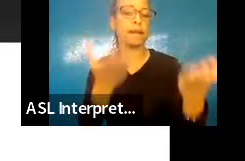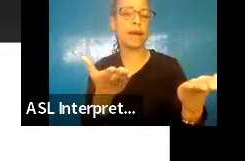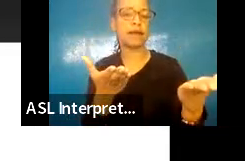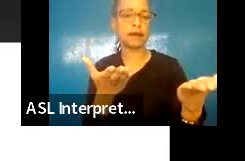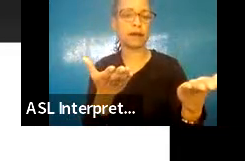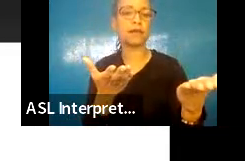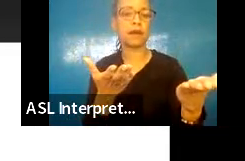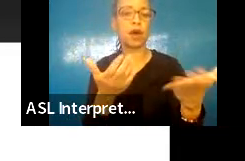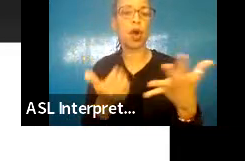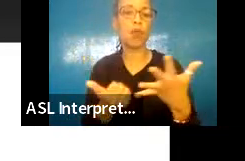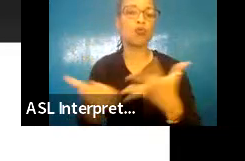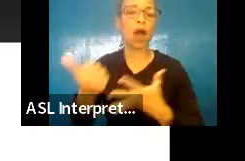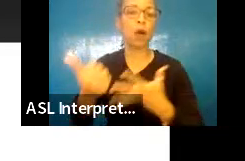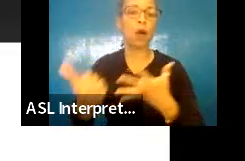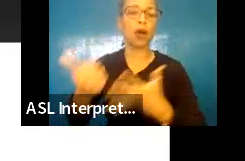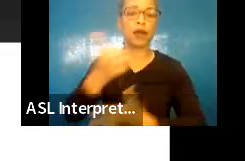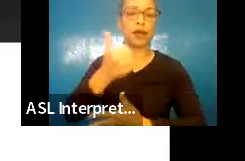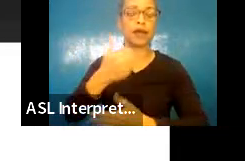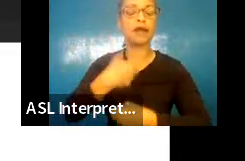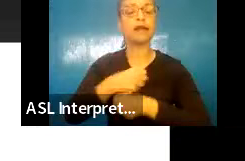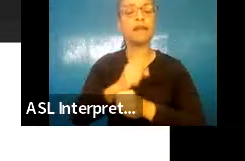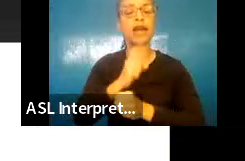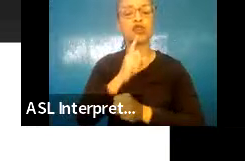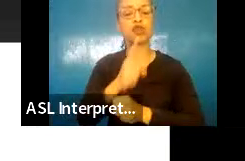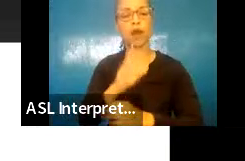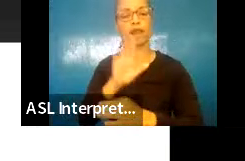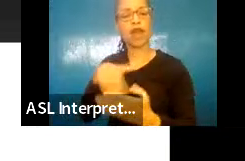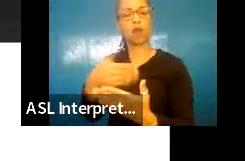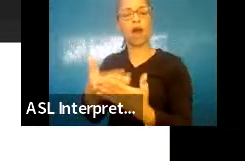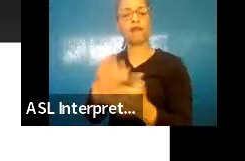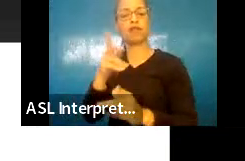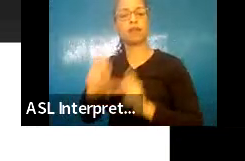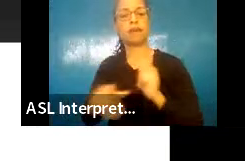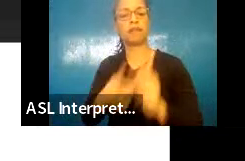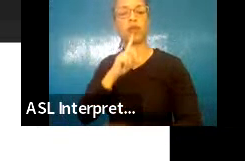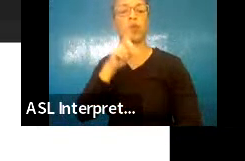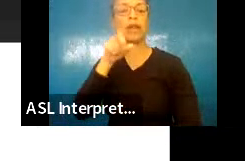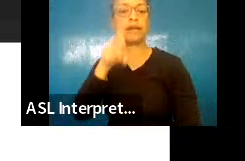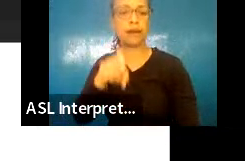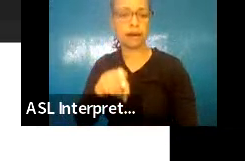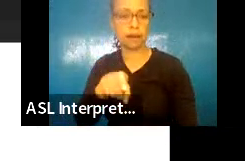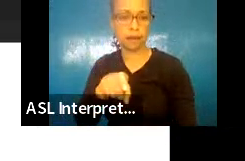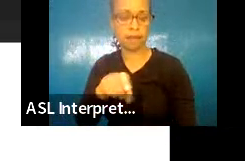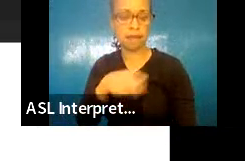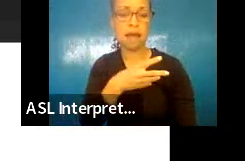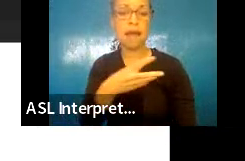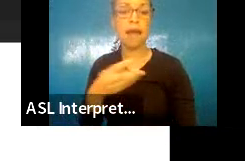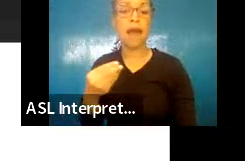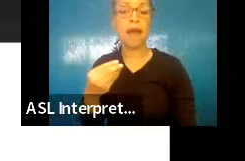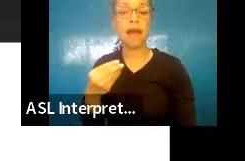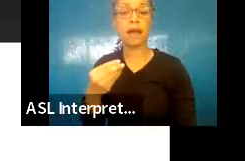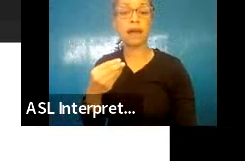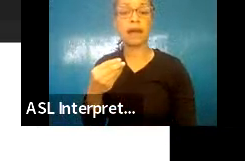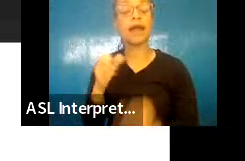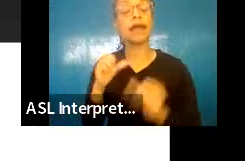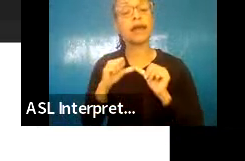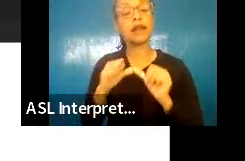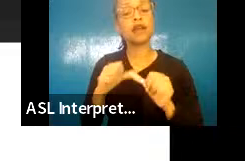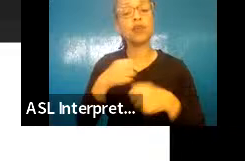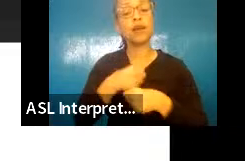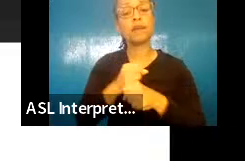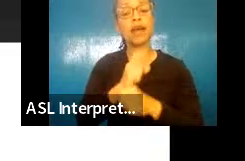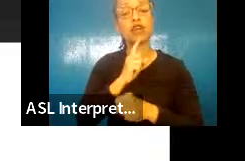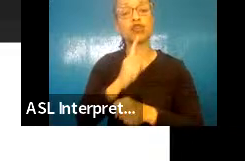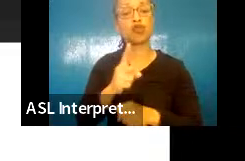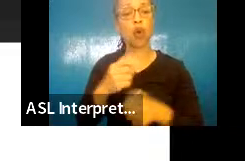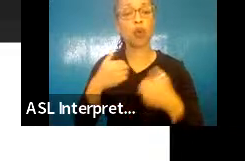priorities just to make sure that they get to those who really need them. We're also working on continuing to make sure that we have